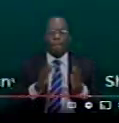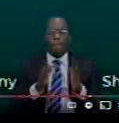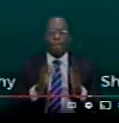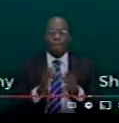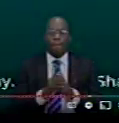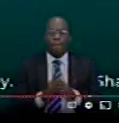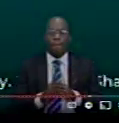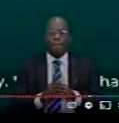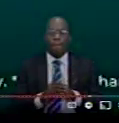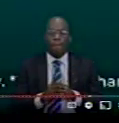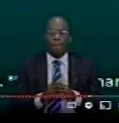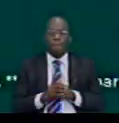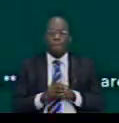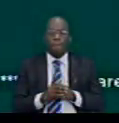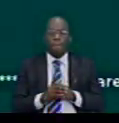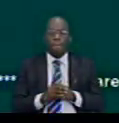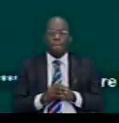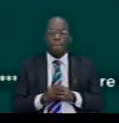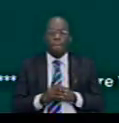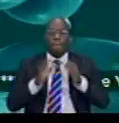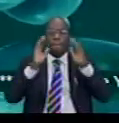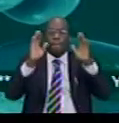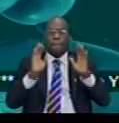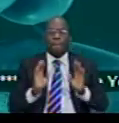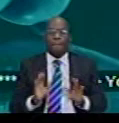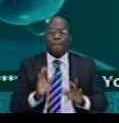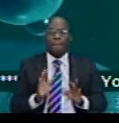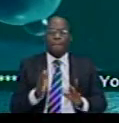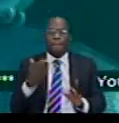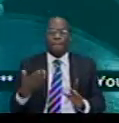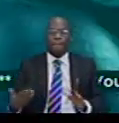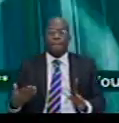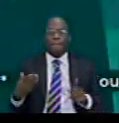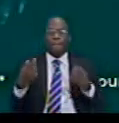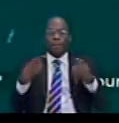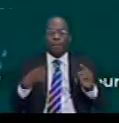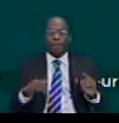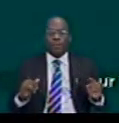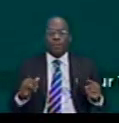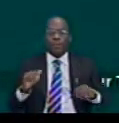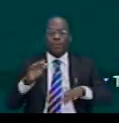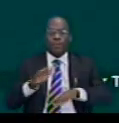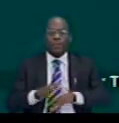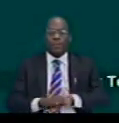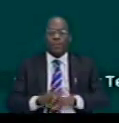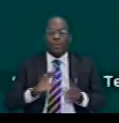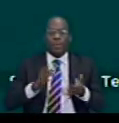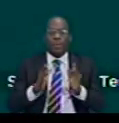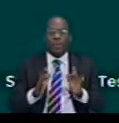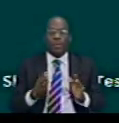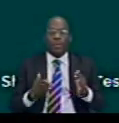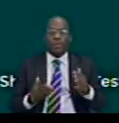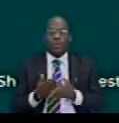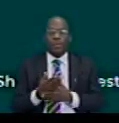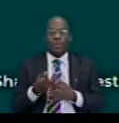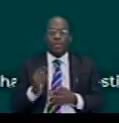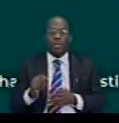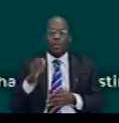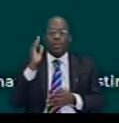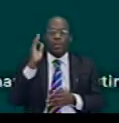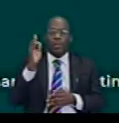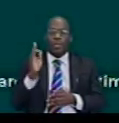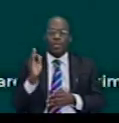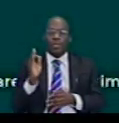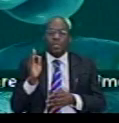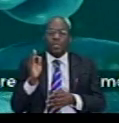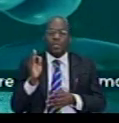Wonderful, marvelous things happening online. Through the ministration of his servant, the man of God, Pastor